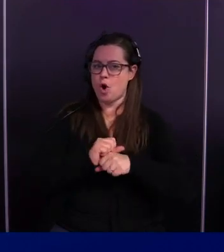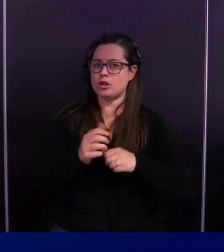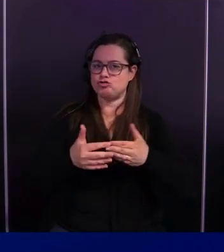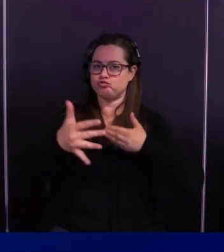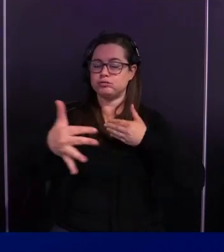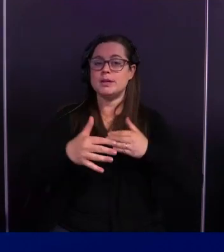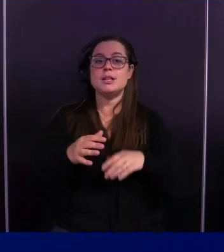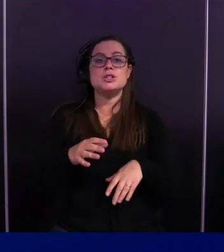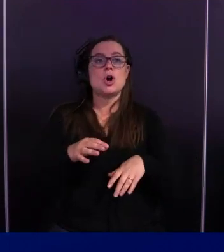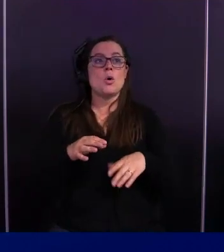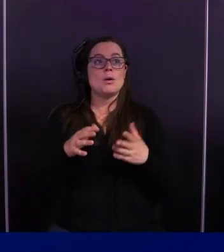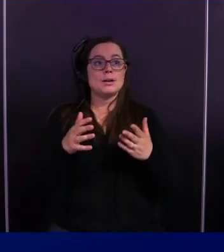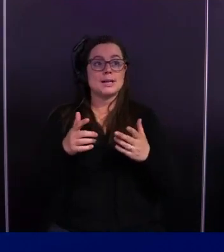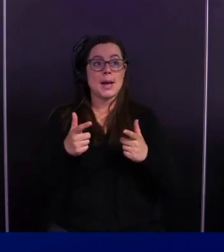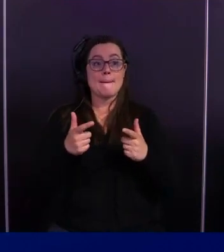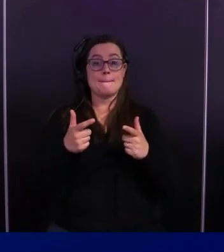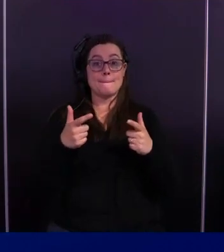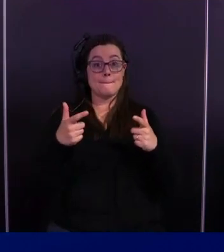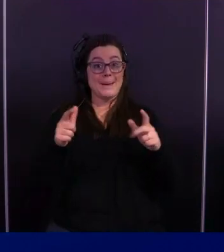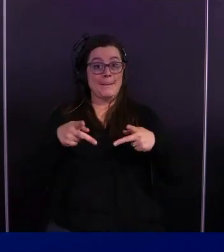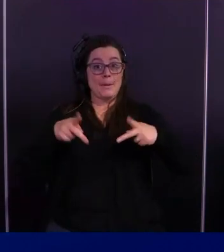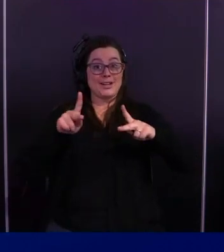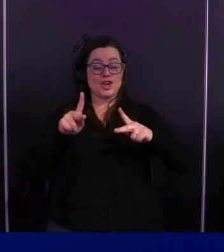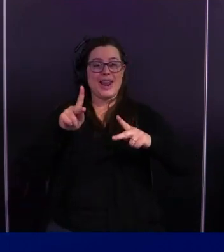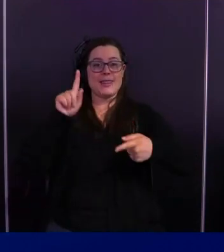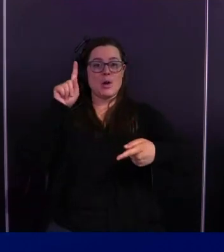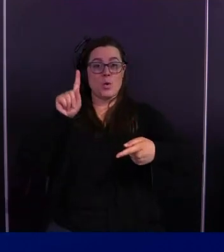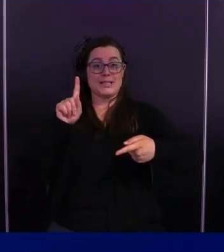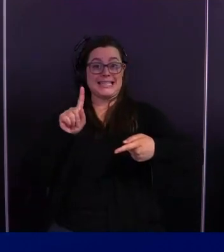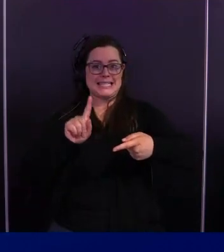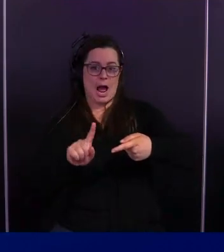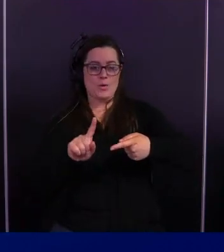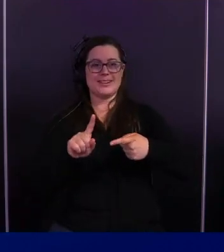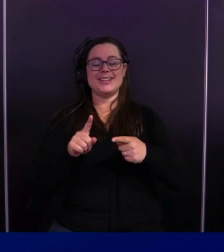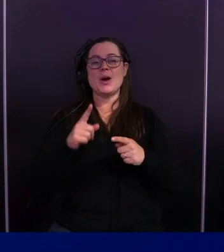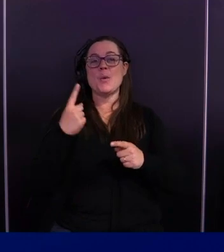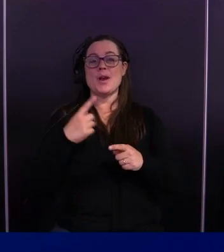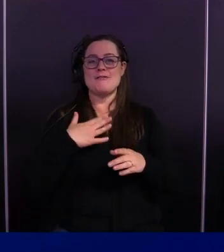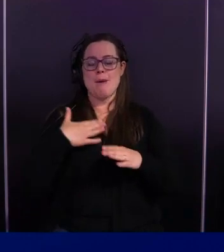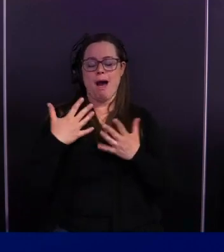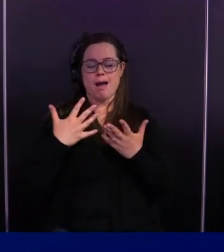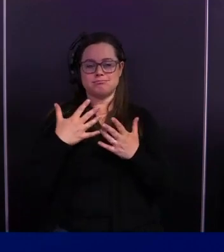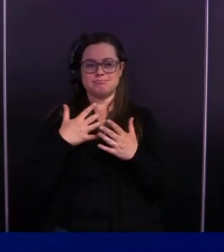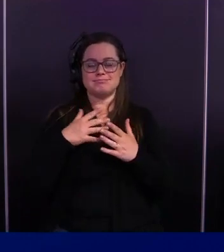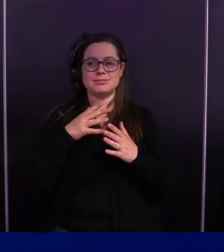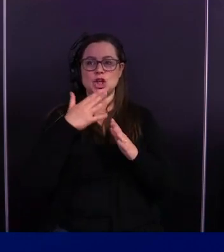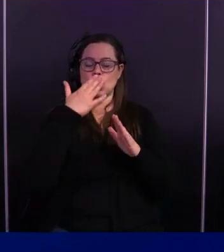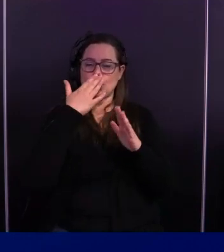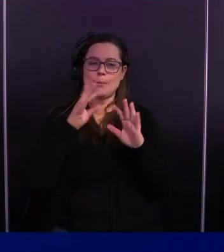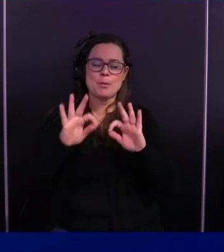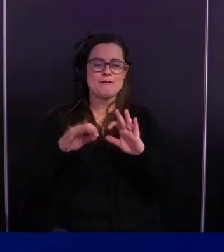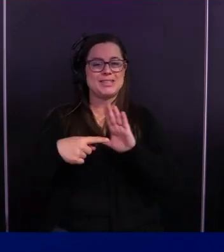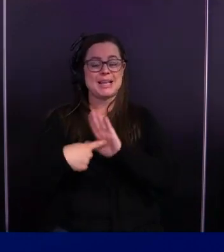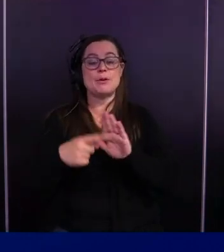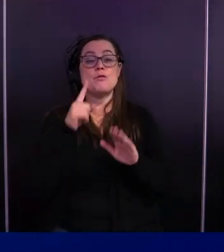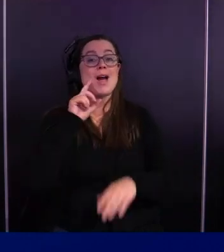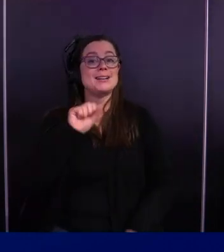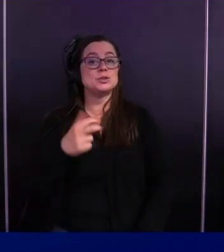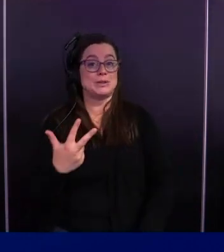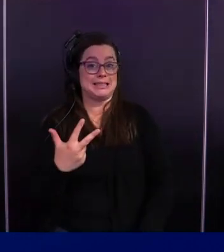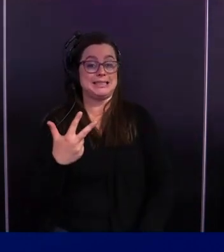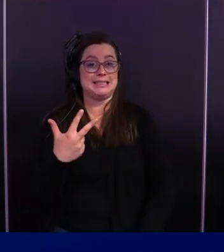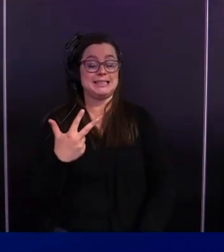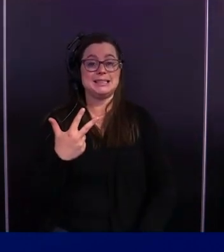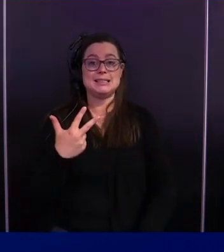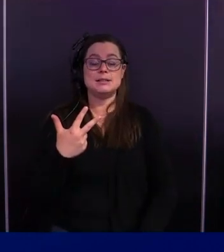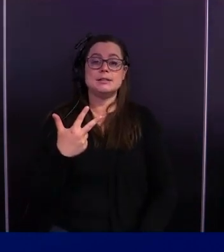working your way down is important. And I've got a fantastic example that it's a pet one of mine. Yeah. For S3, it's